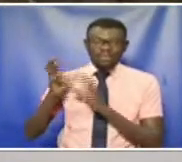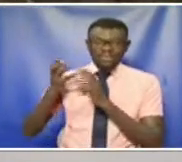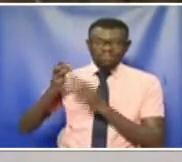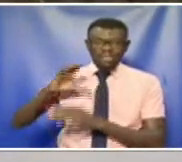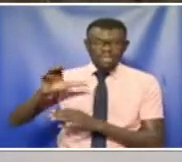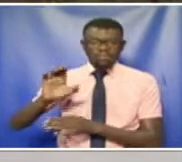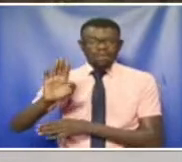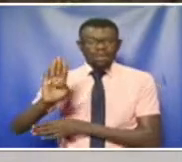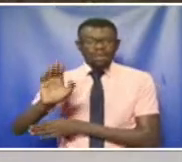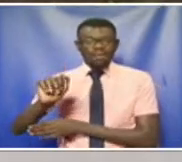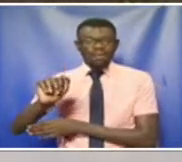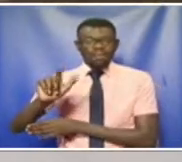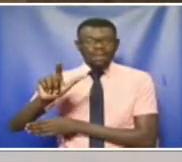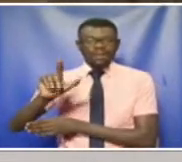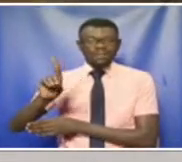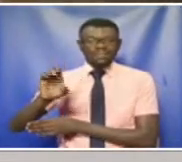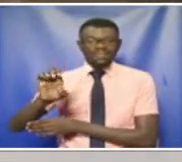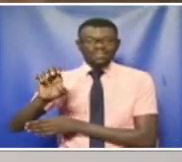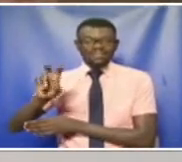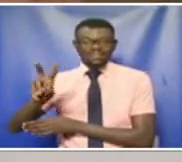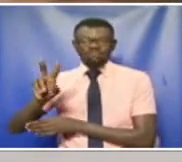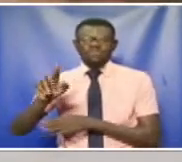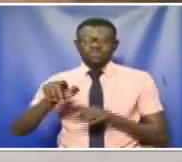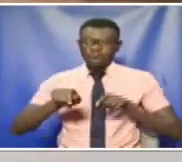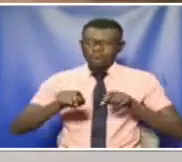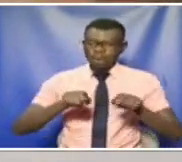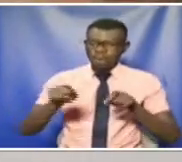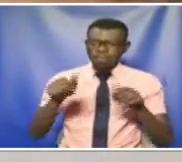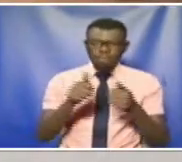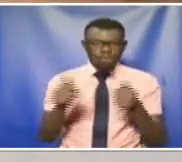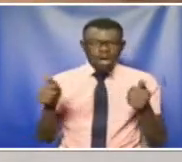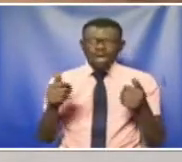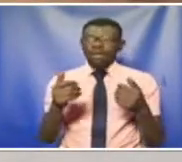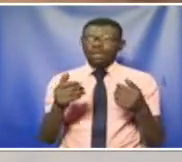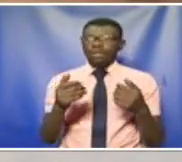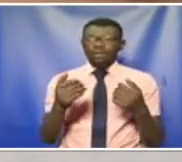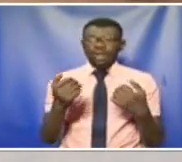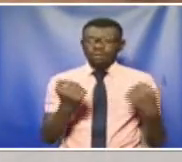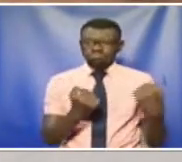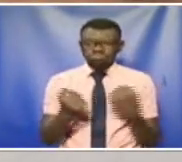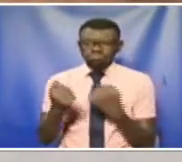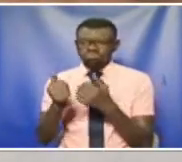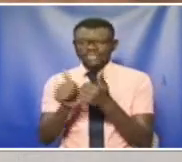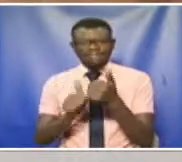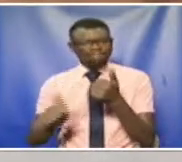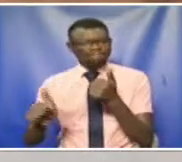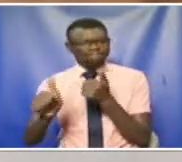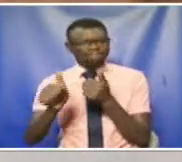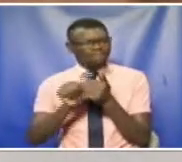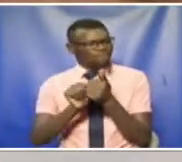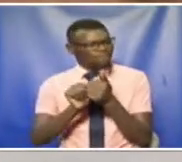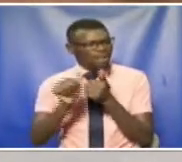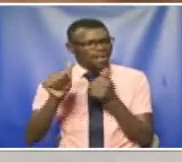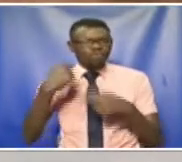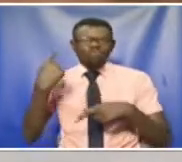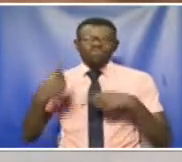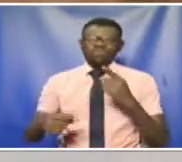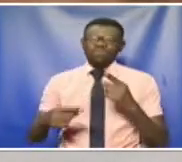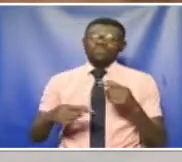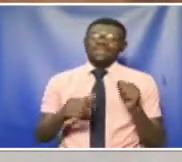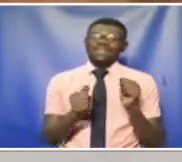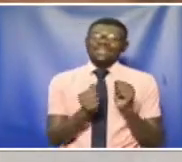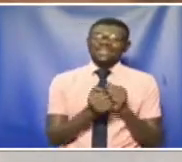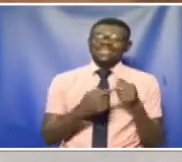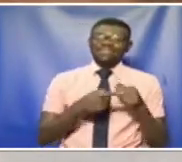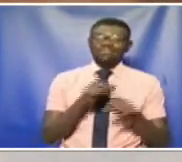Baldev Chager was on cruise control, dusting his opponents in a hot mid-morning to win this year's title in a cumulative time of